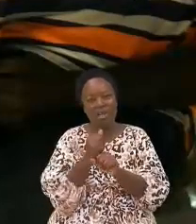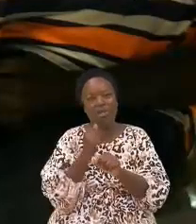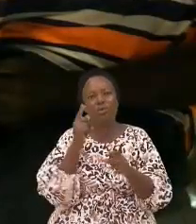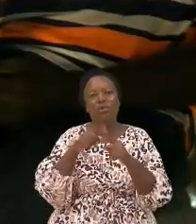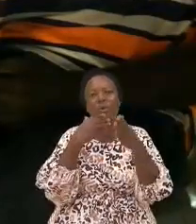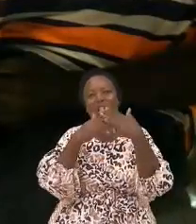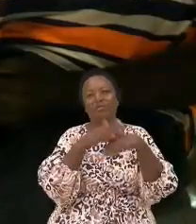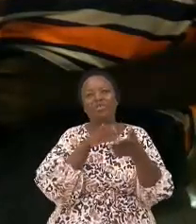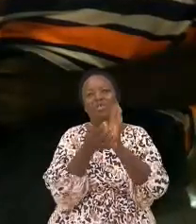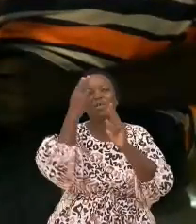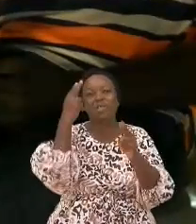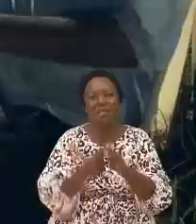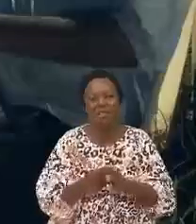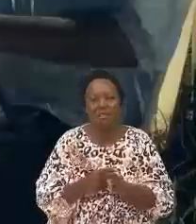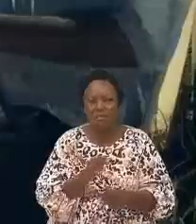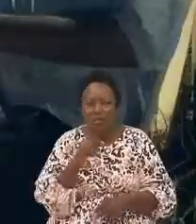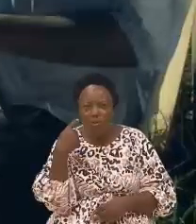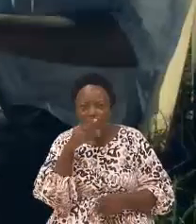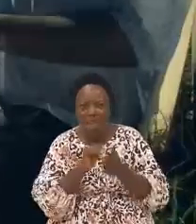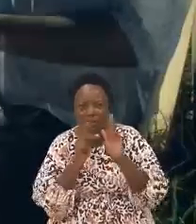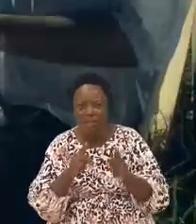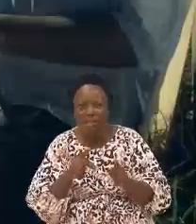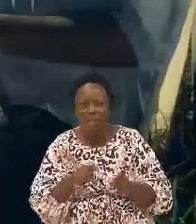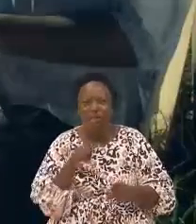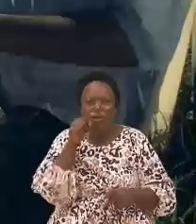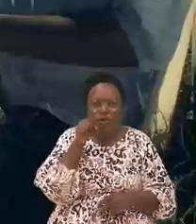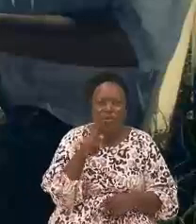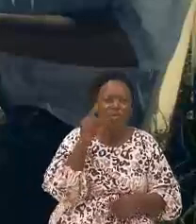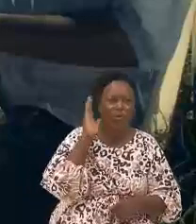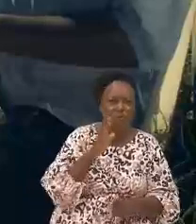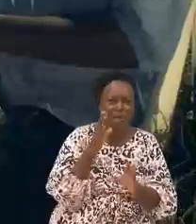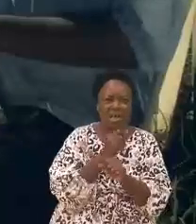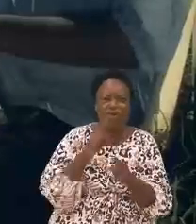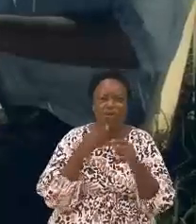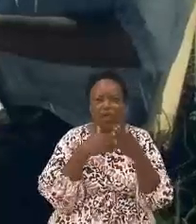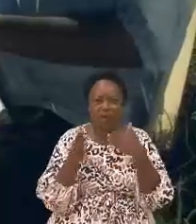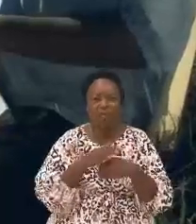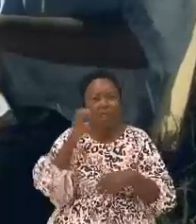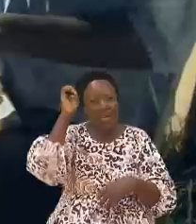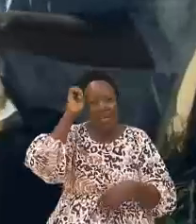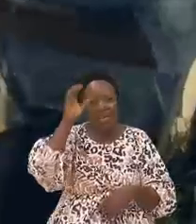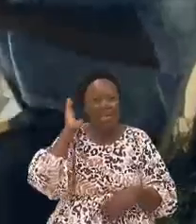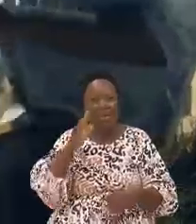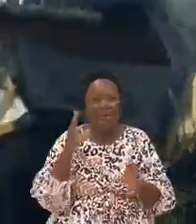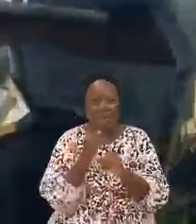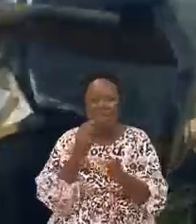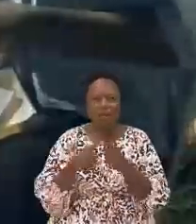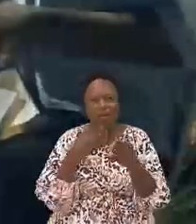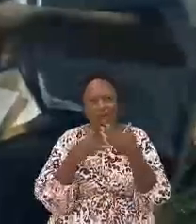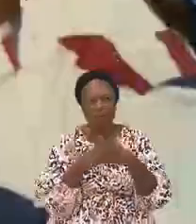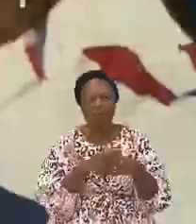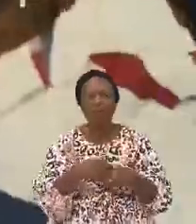will come for you. You will get to heaven. I'm looking for the person I'm talking about. He will get to heaven.